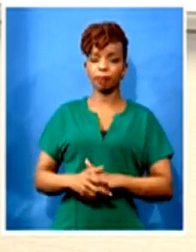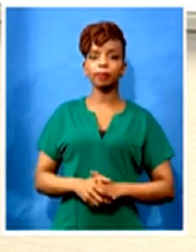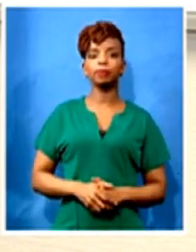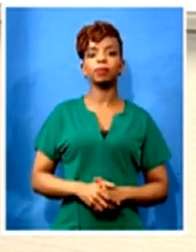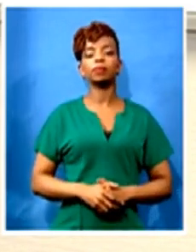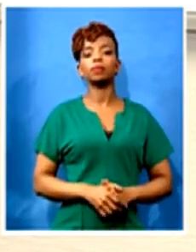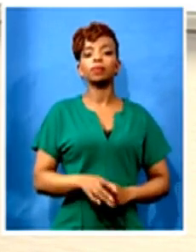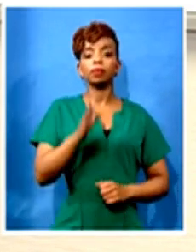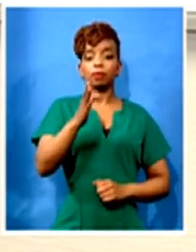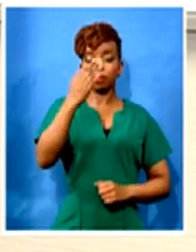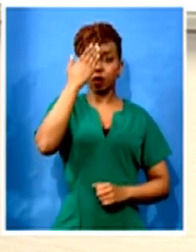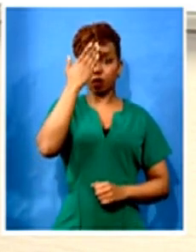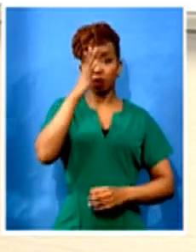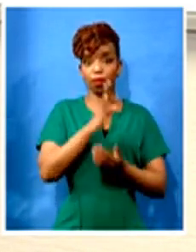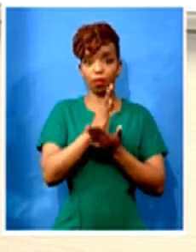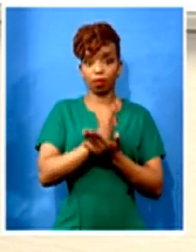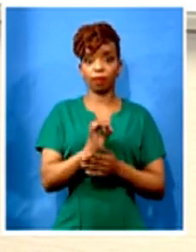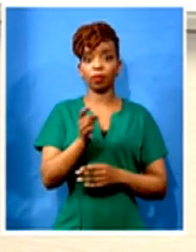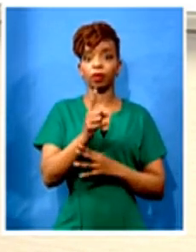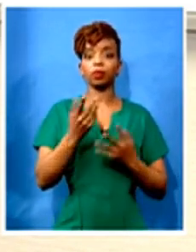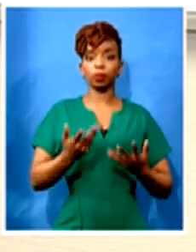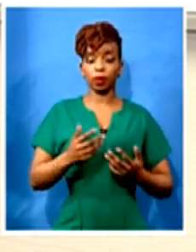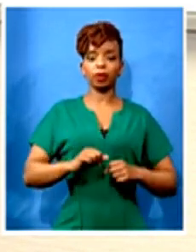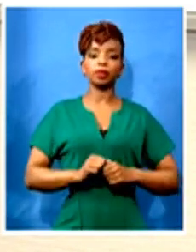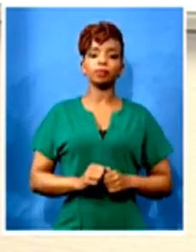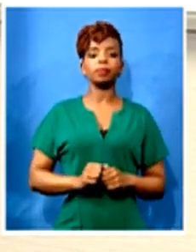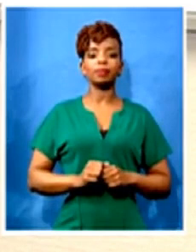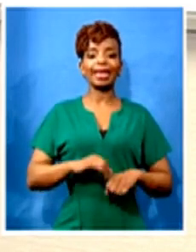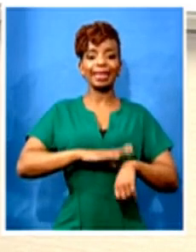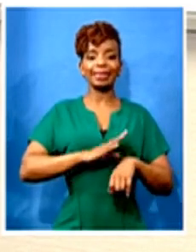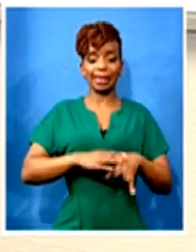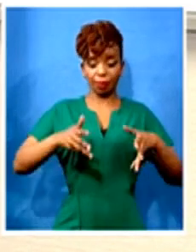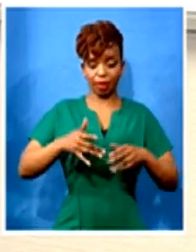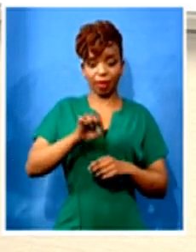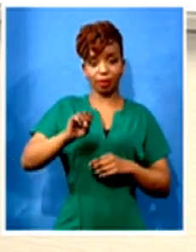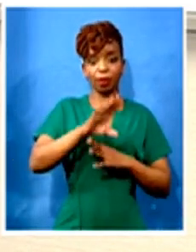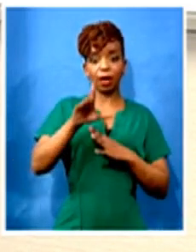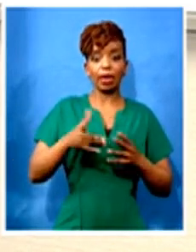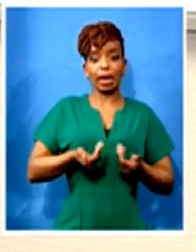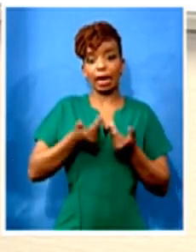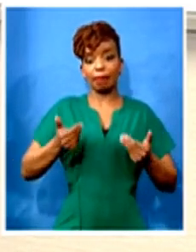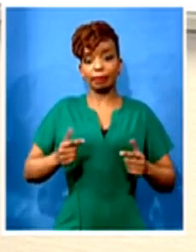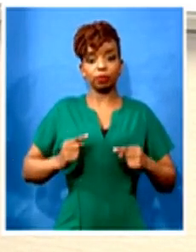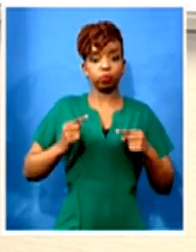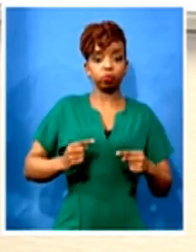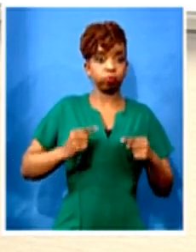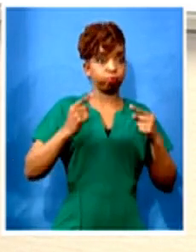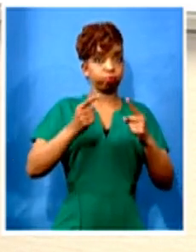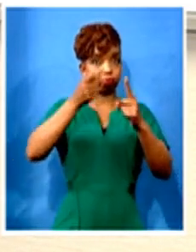our struggle against apartheid and for political freedom, all countries had the opportunity to